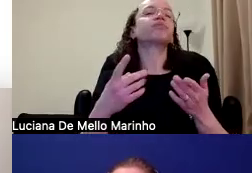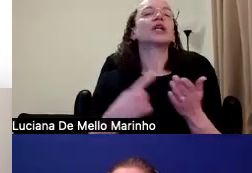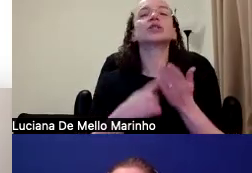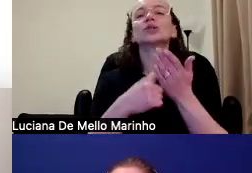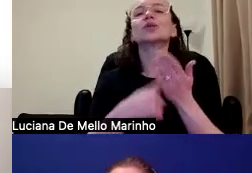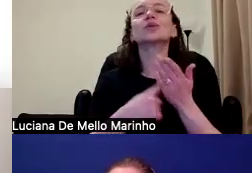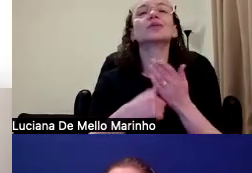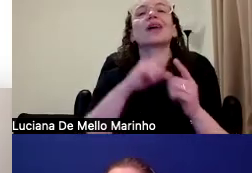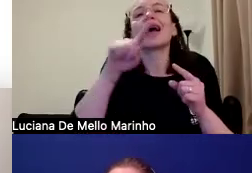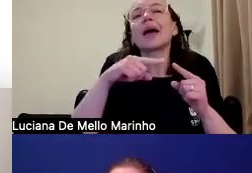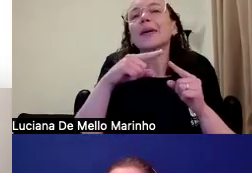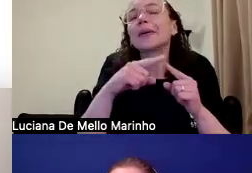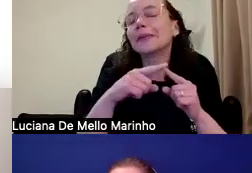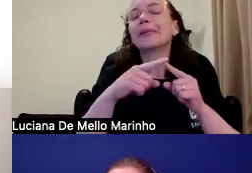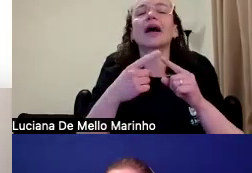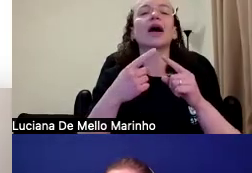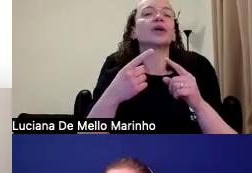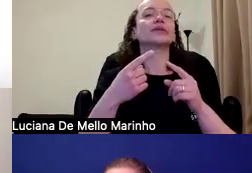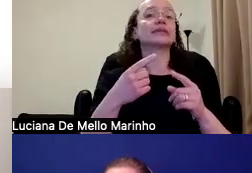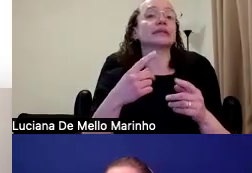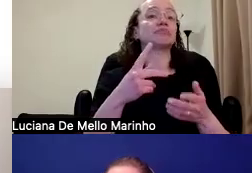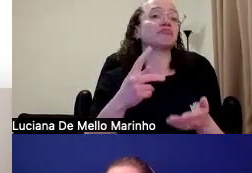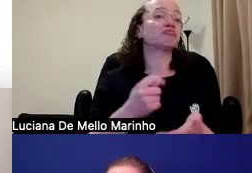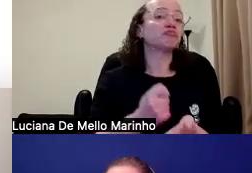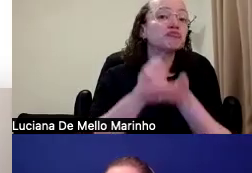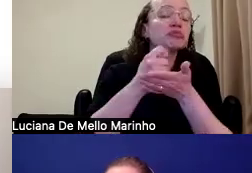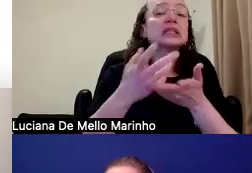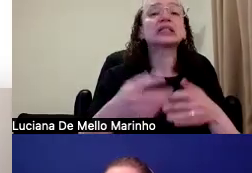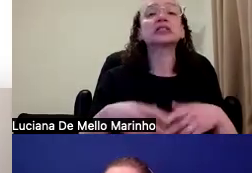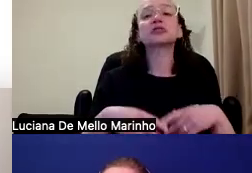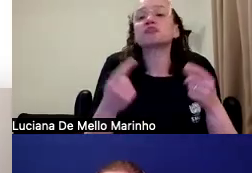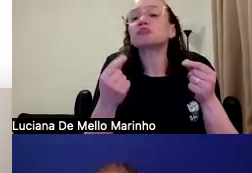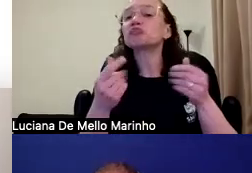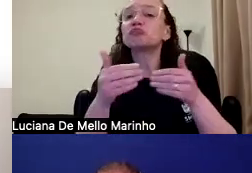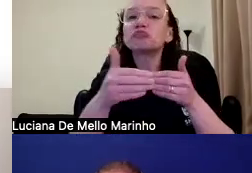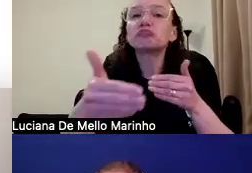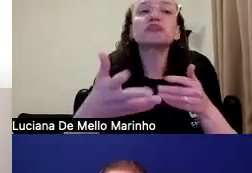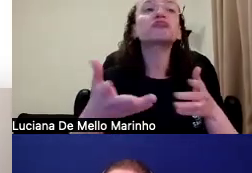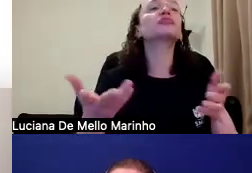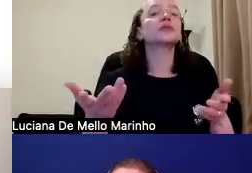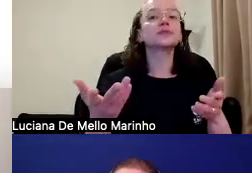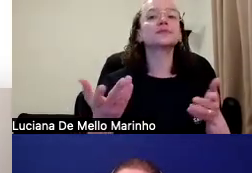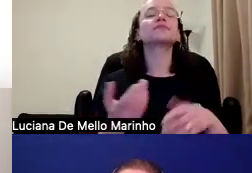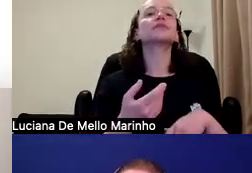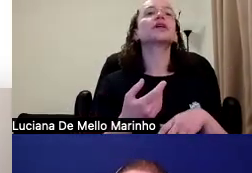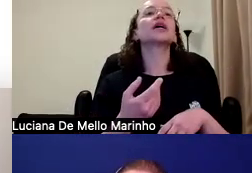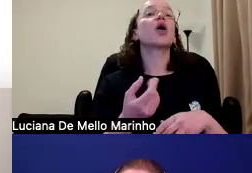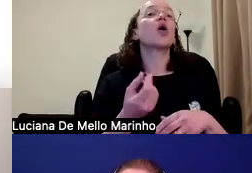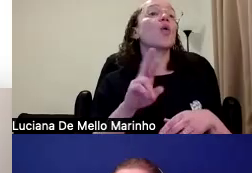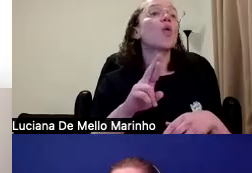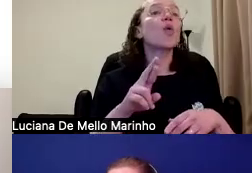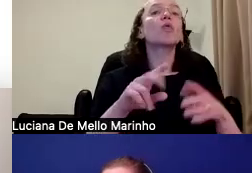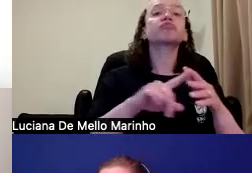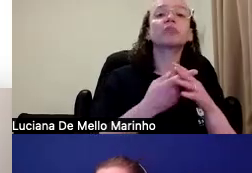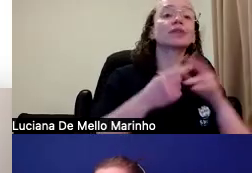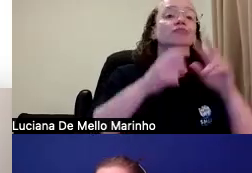After that, we're going to start, the discussions in regards to treatment. What are we doing next? What are we